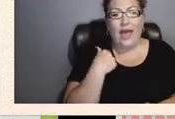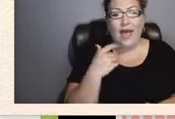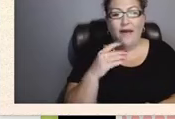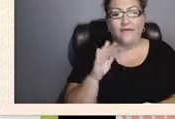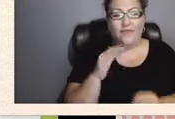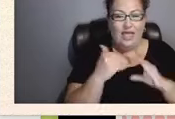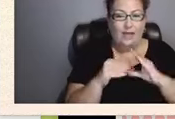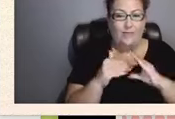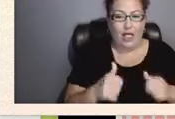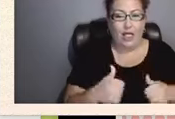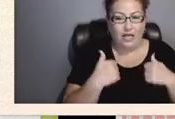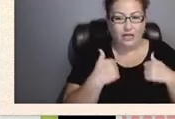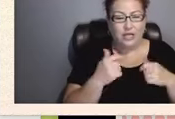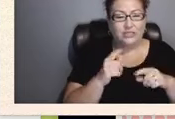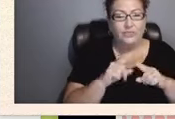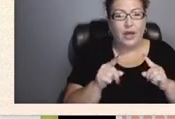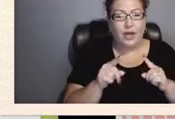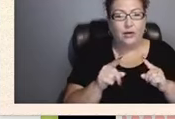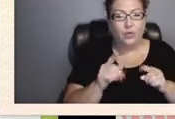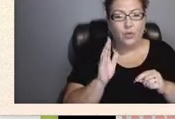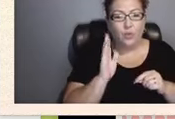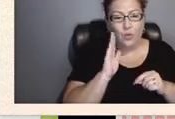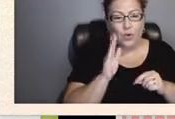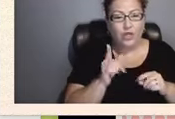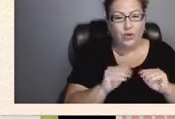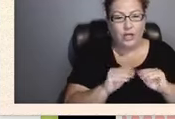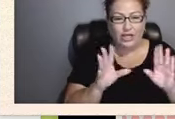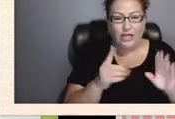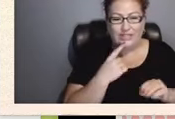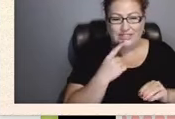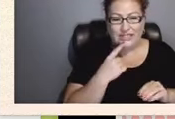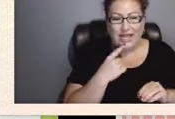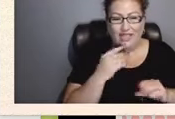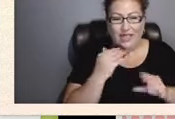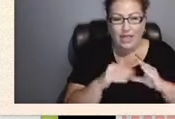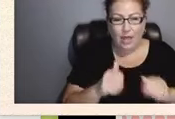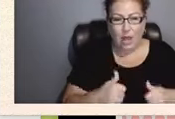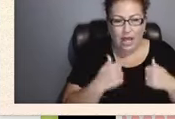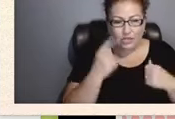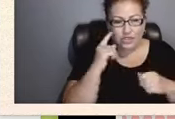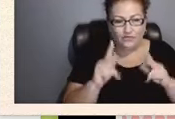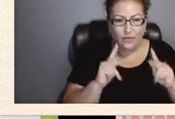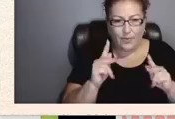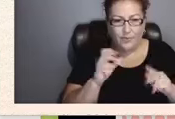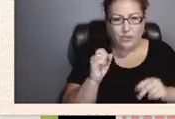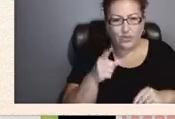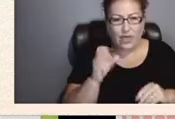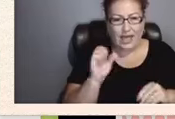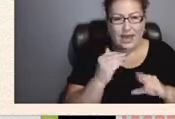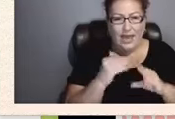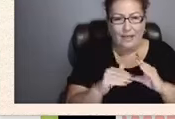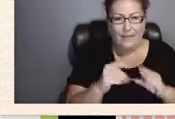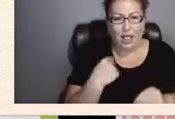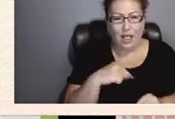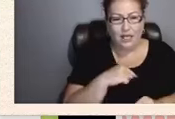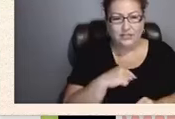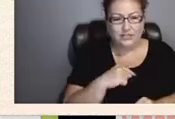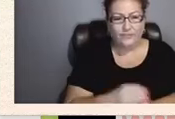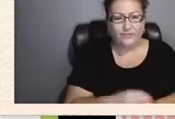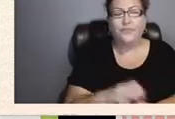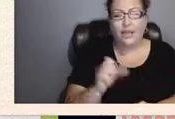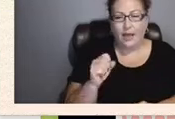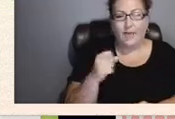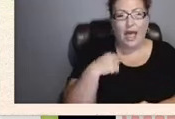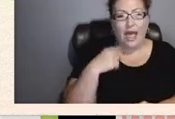address, but will you just clearly state the email address for people so they can email us if they... Yep, I think it's on